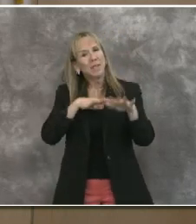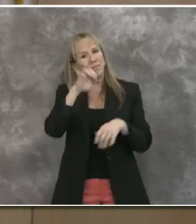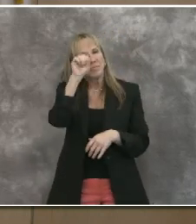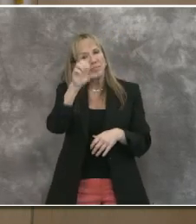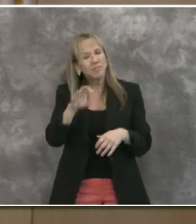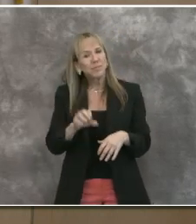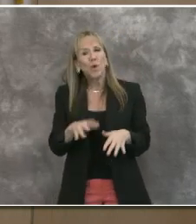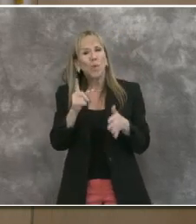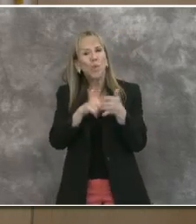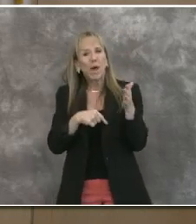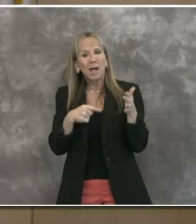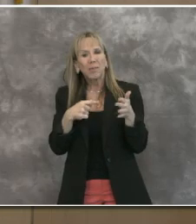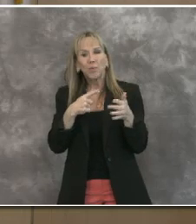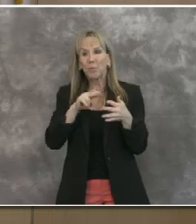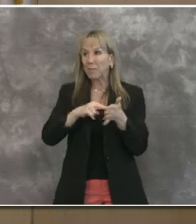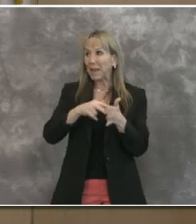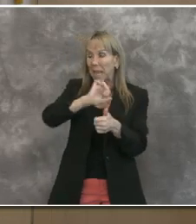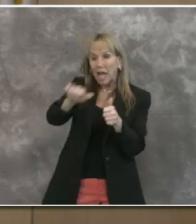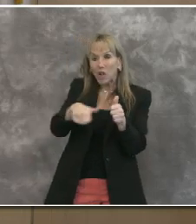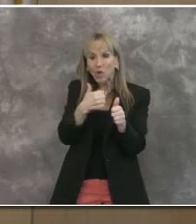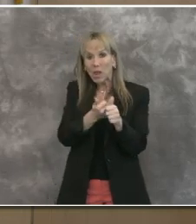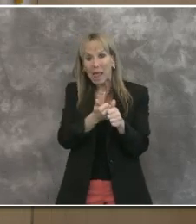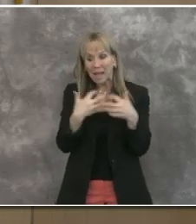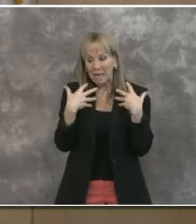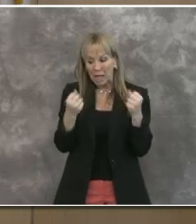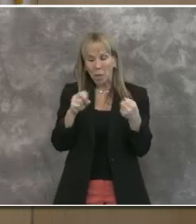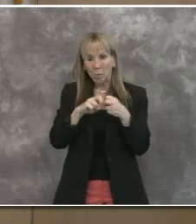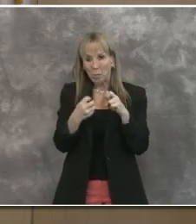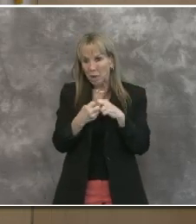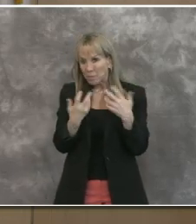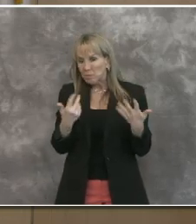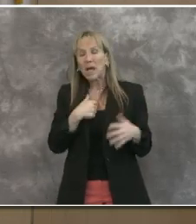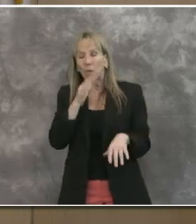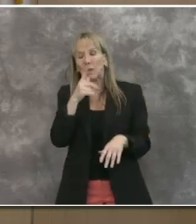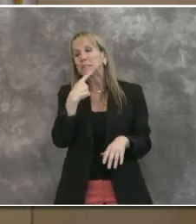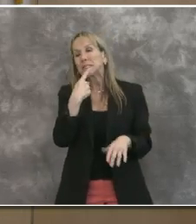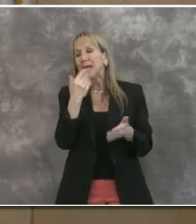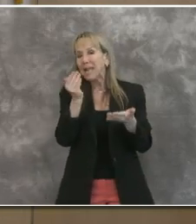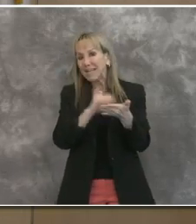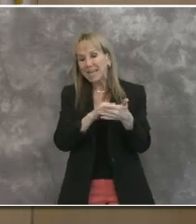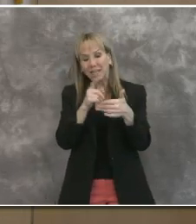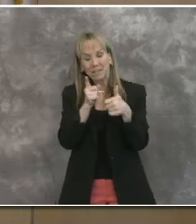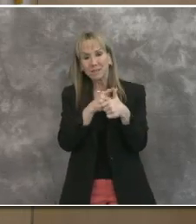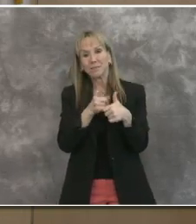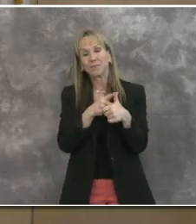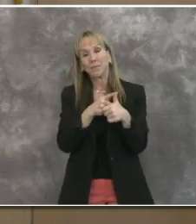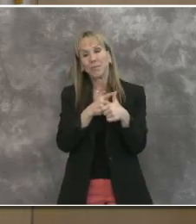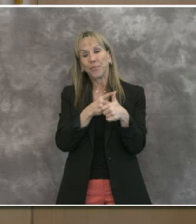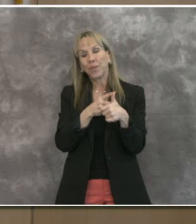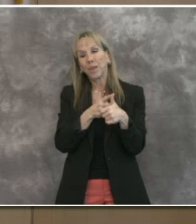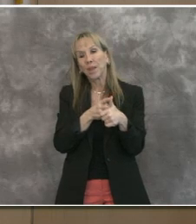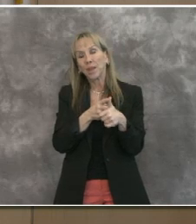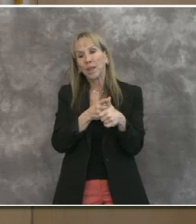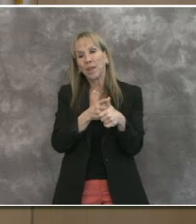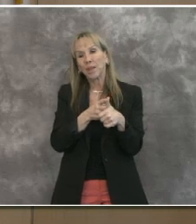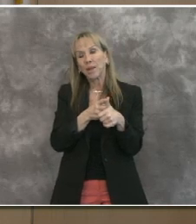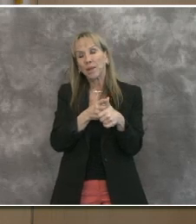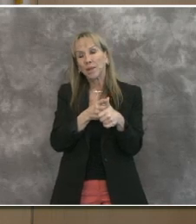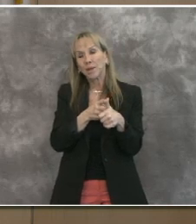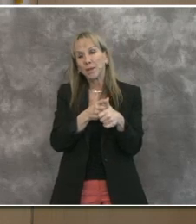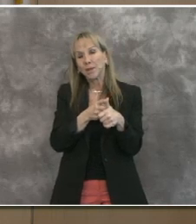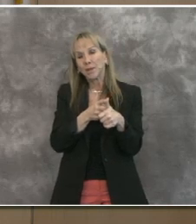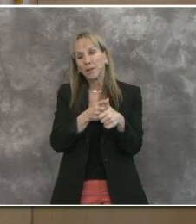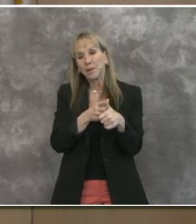the outline of what underlying medical conditions are, and I will repeat those again. First, it